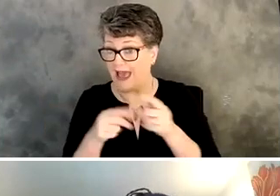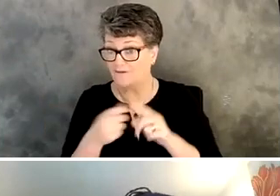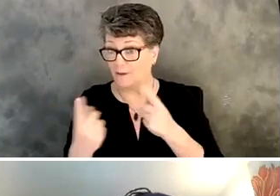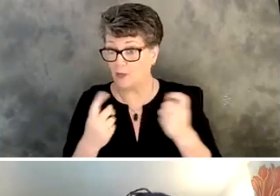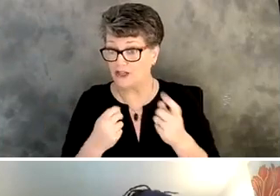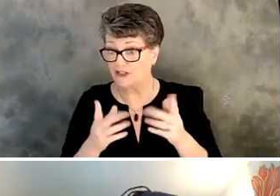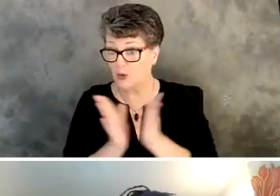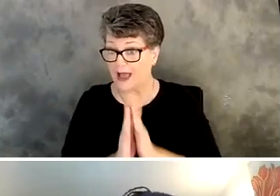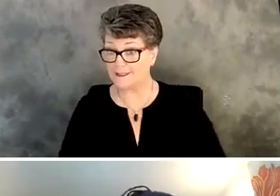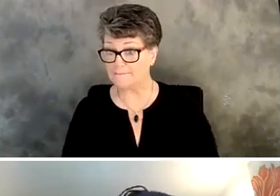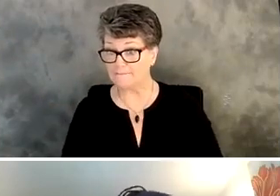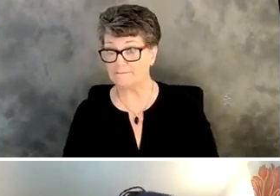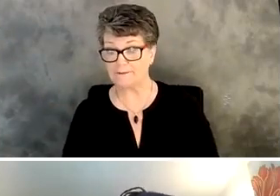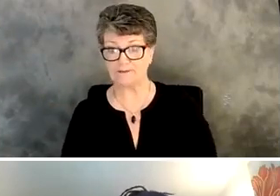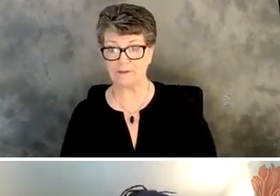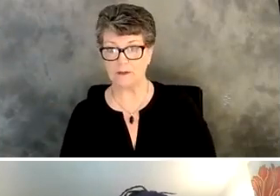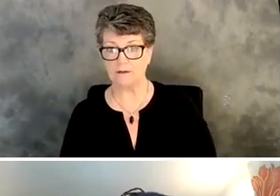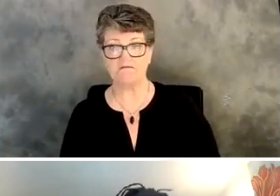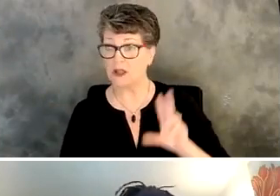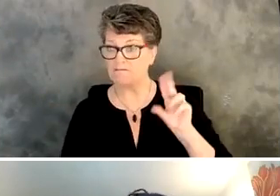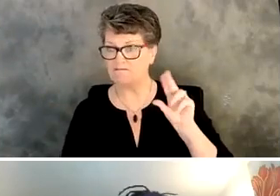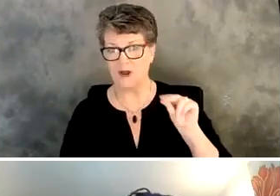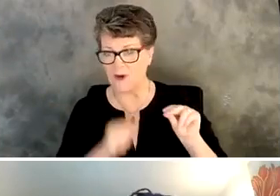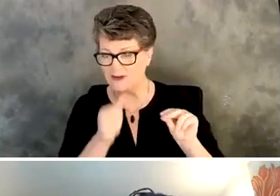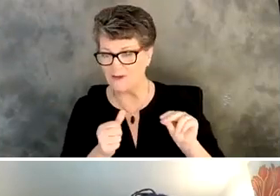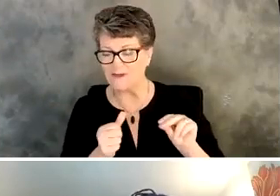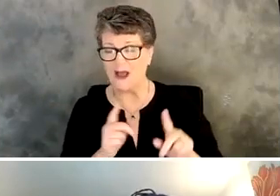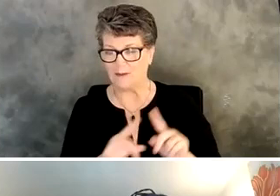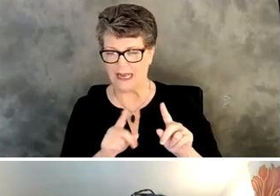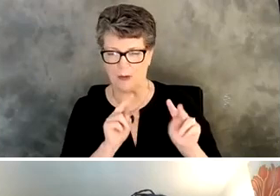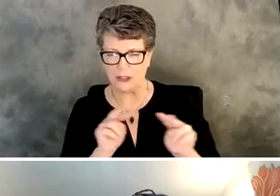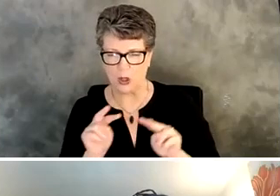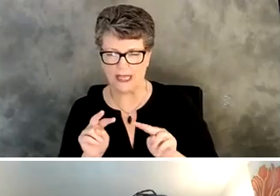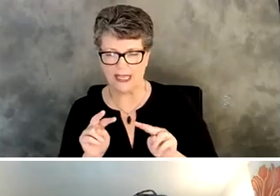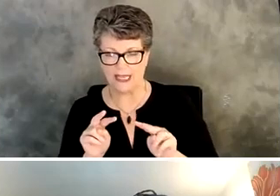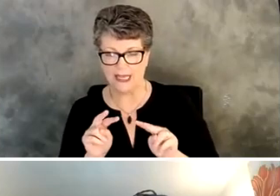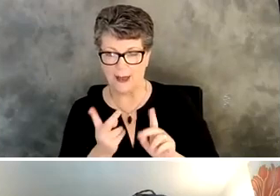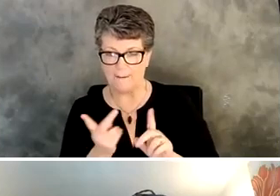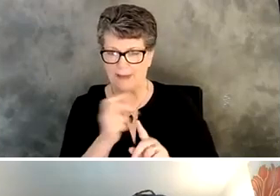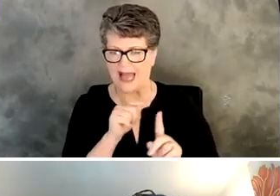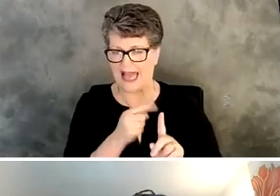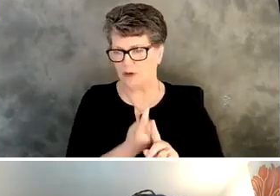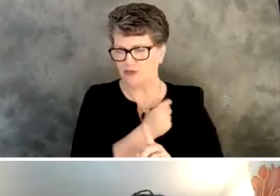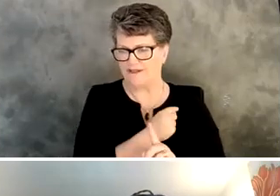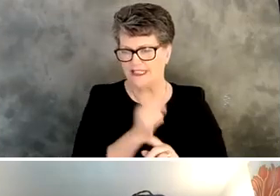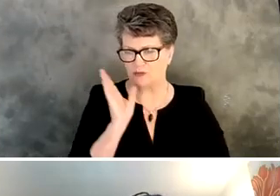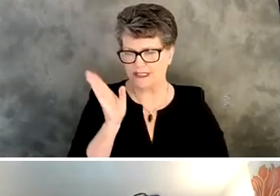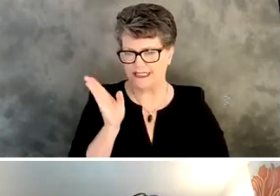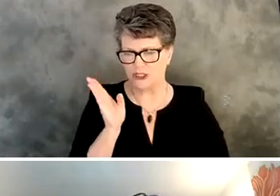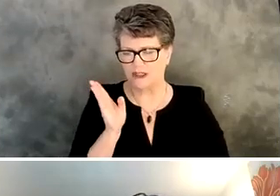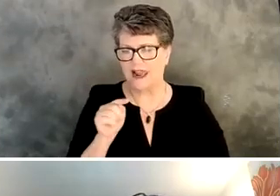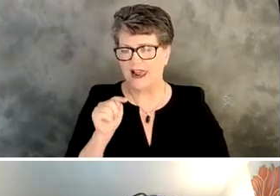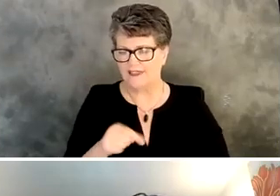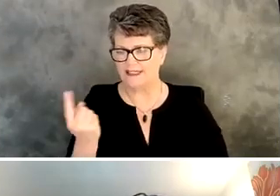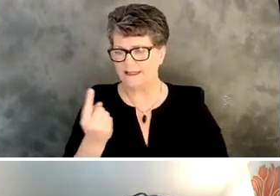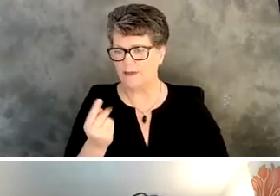that were asked. No, I don't, but I was looking back at a previous presentation, and this is something I